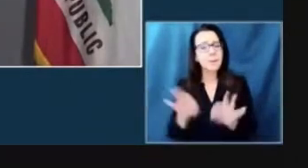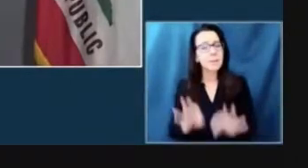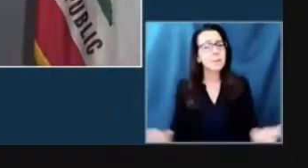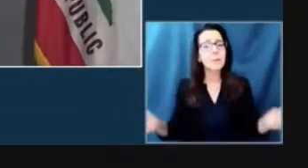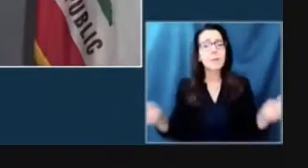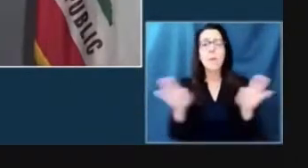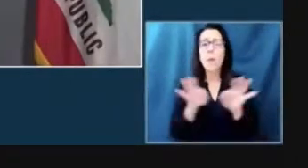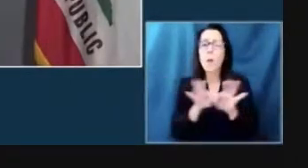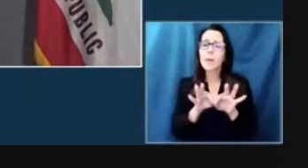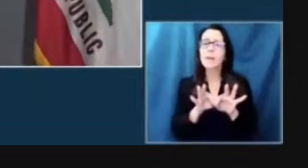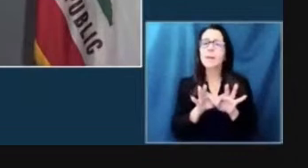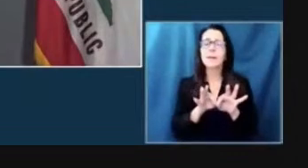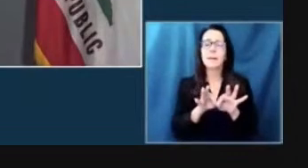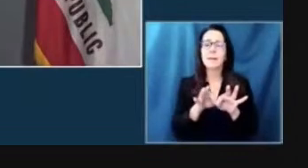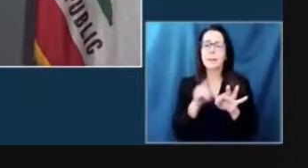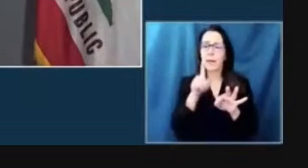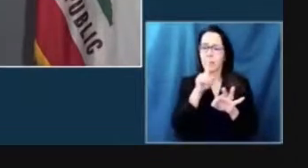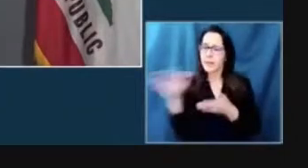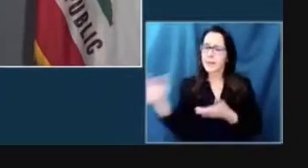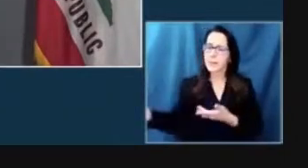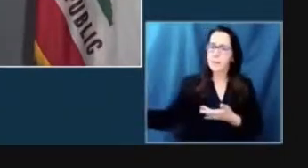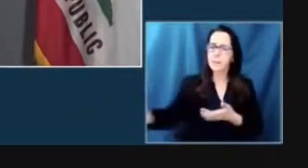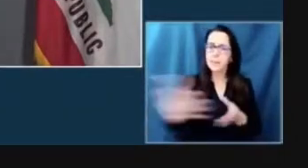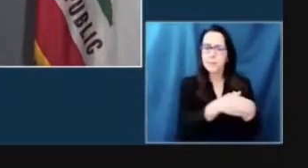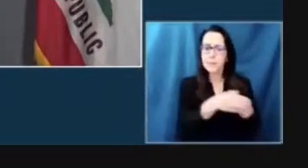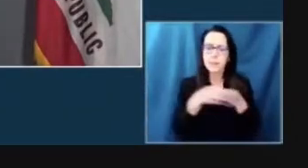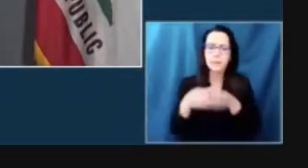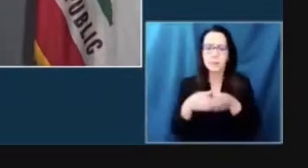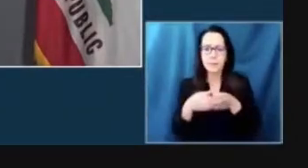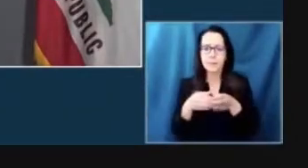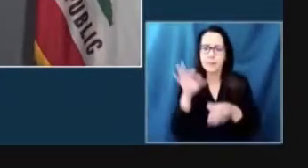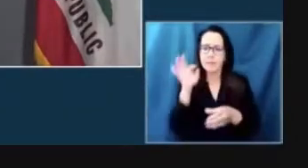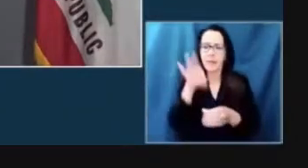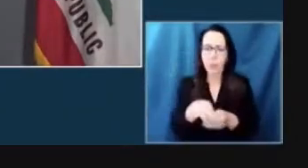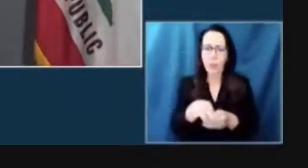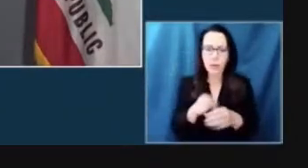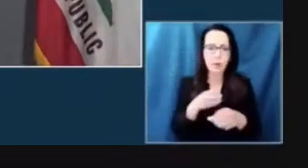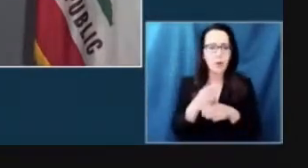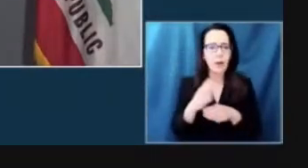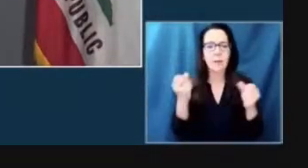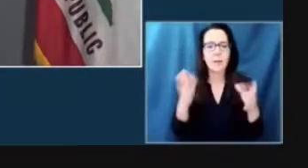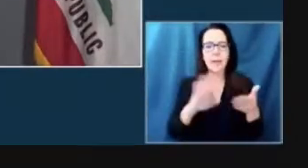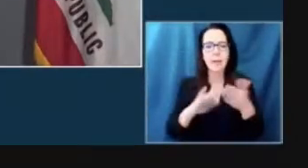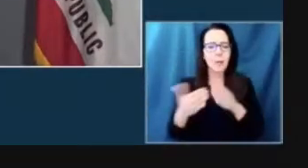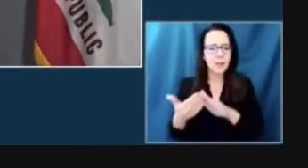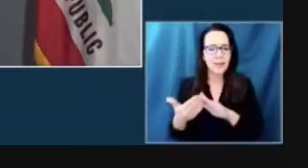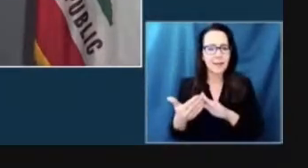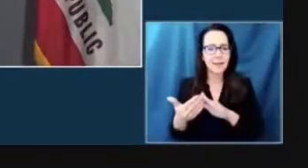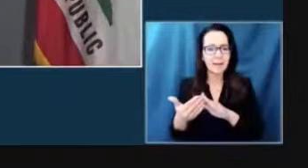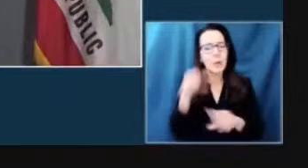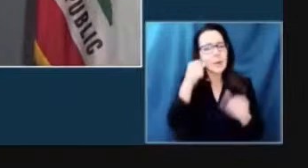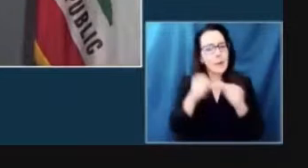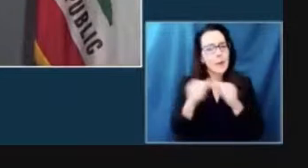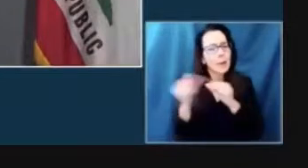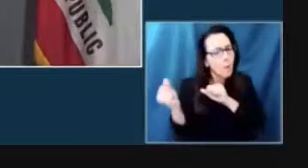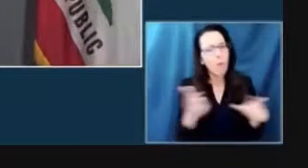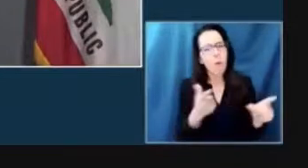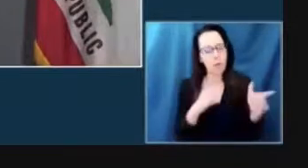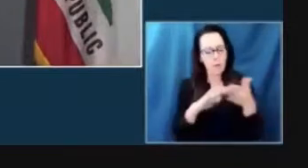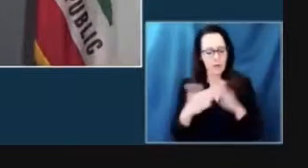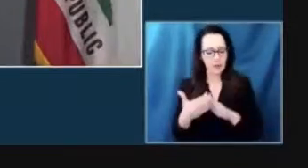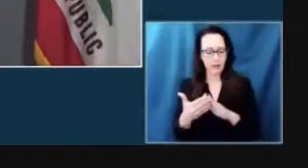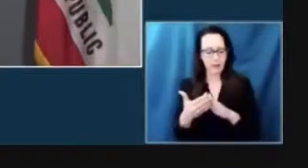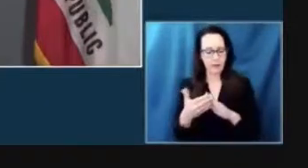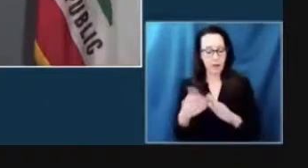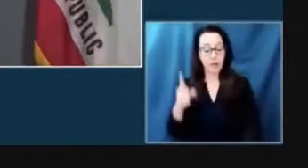the vote across all of our communities, will be consequential. taking no community for We've been hearing granted. about what's at stake. And you've just heard about the We've been resources hearing it about will the take importance